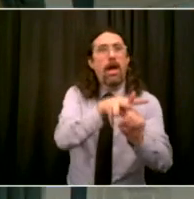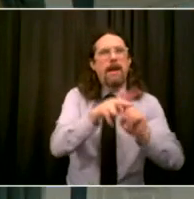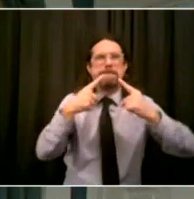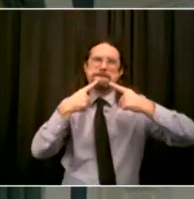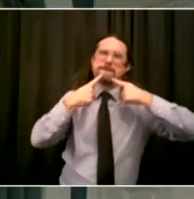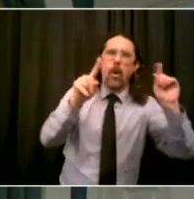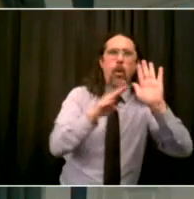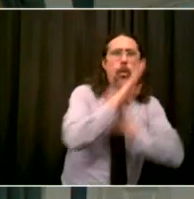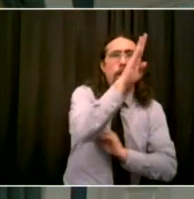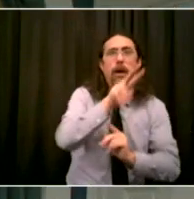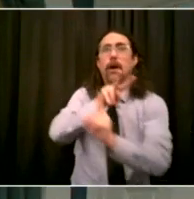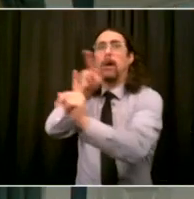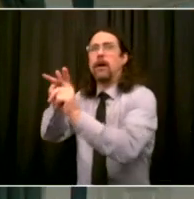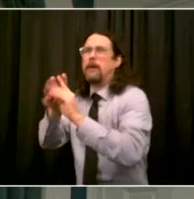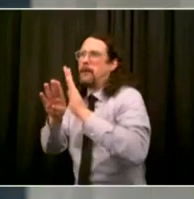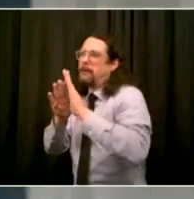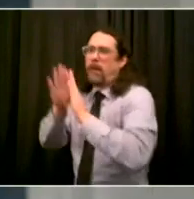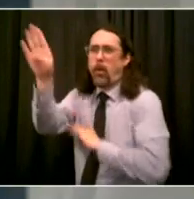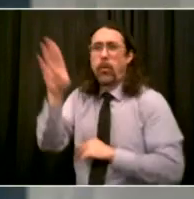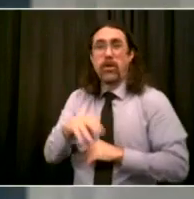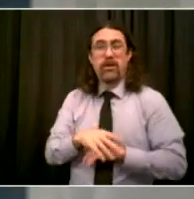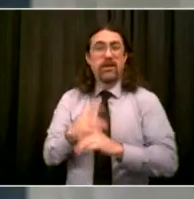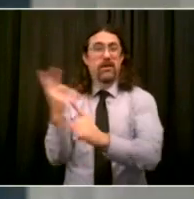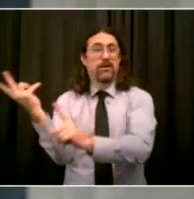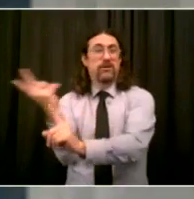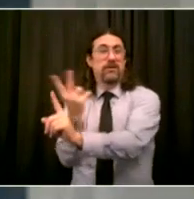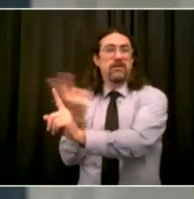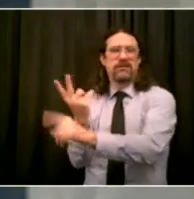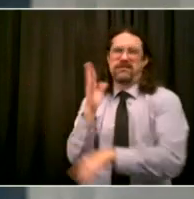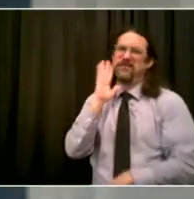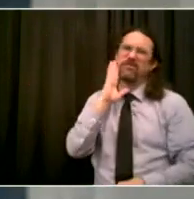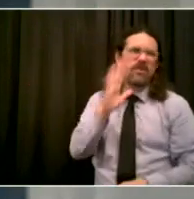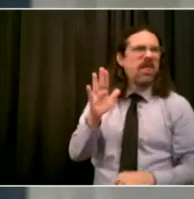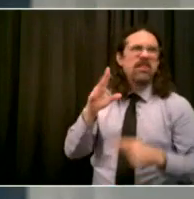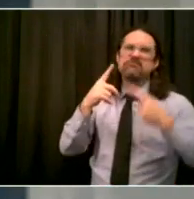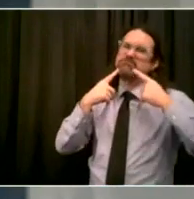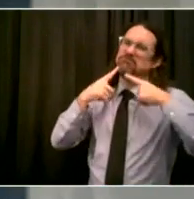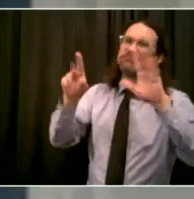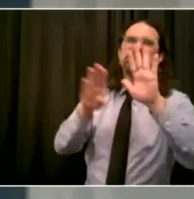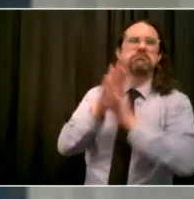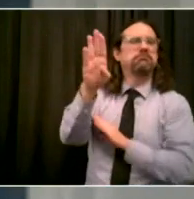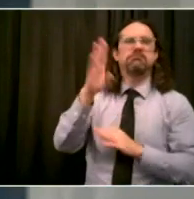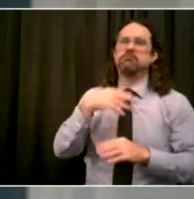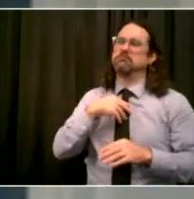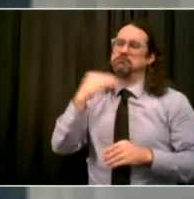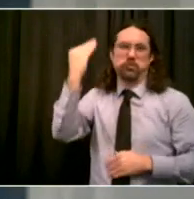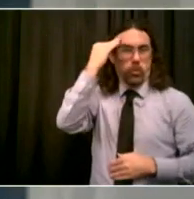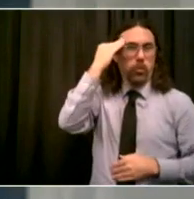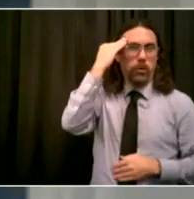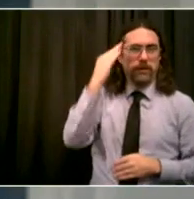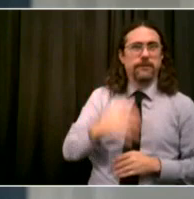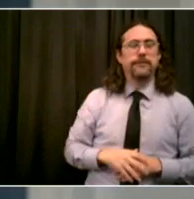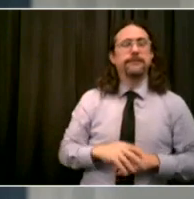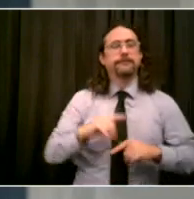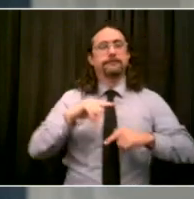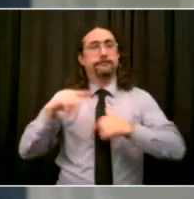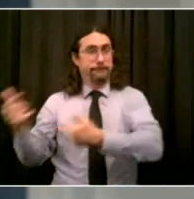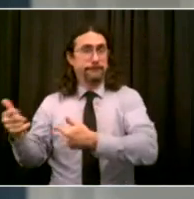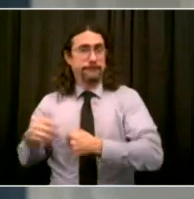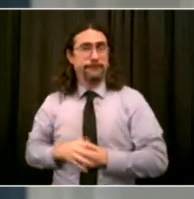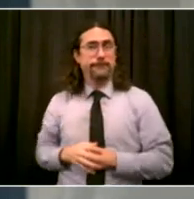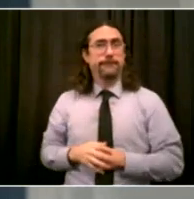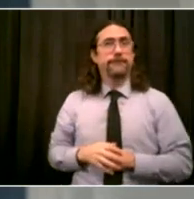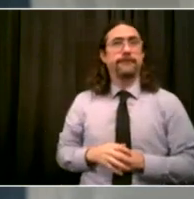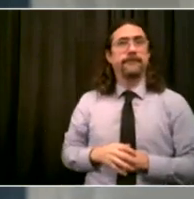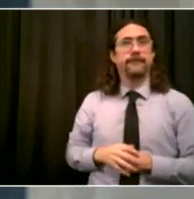Marcia, I'm just very happy to have this opportunity. Like the commissioner said, my entire career path has been patrol-oriented. I